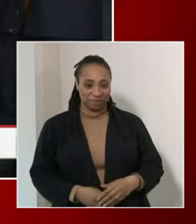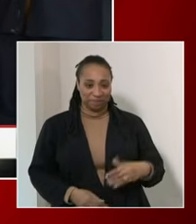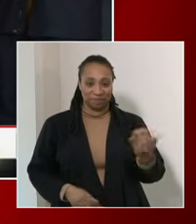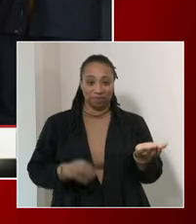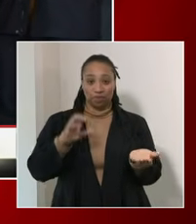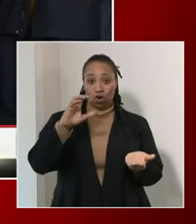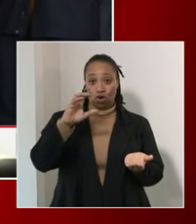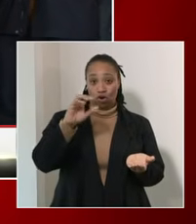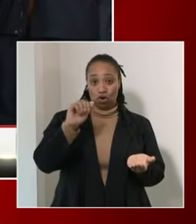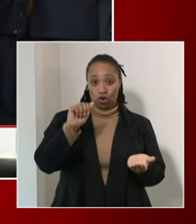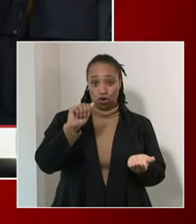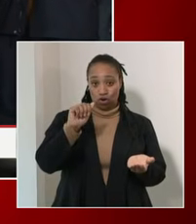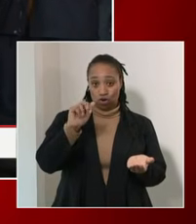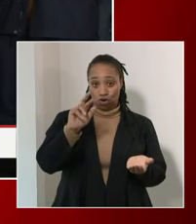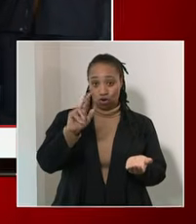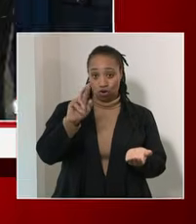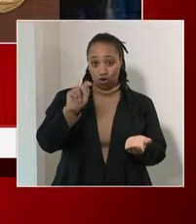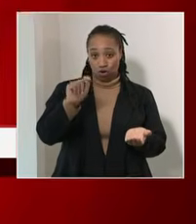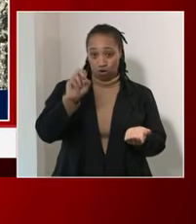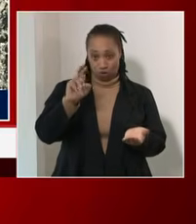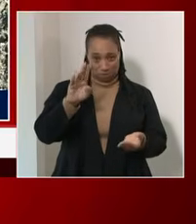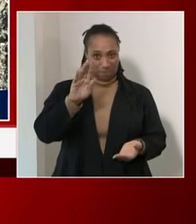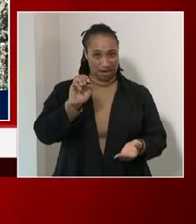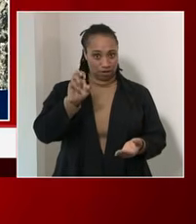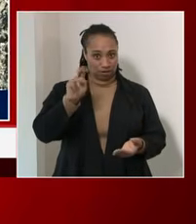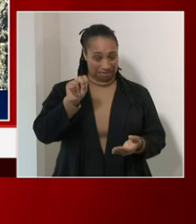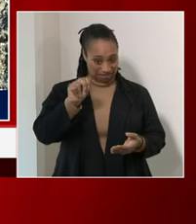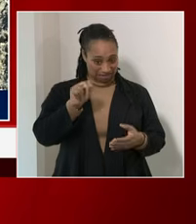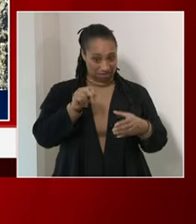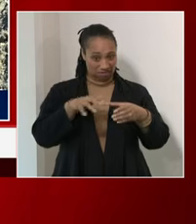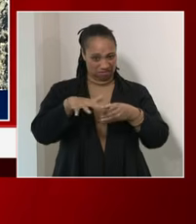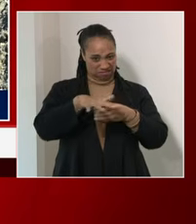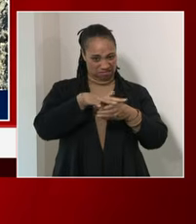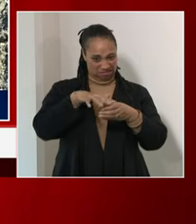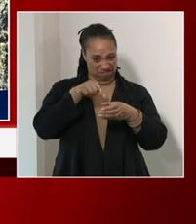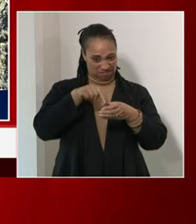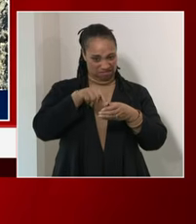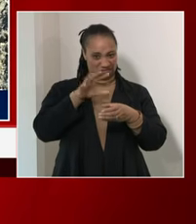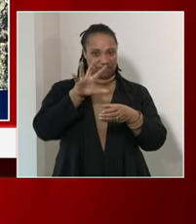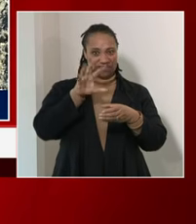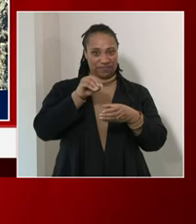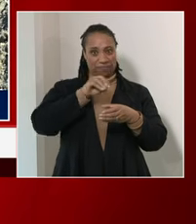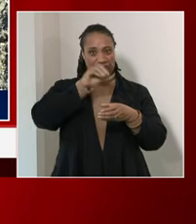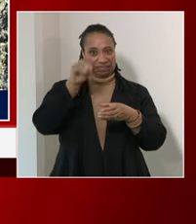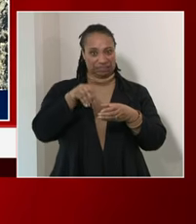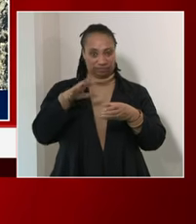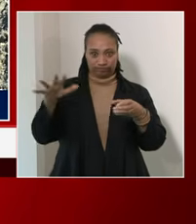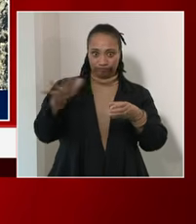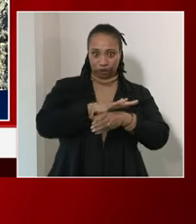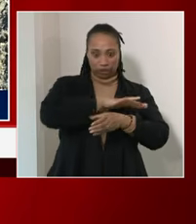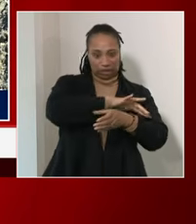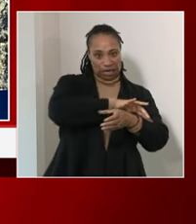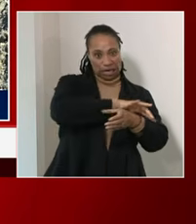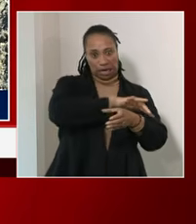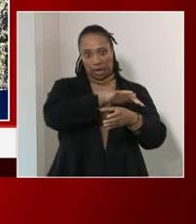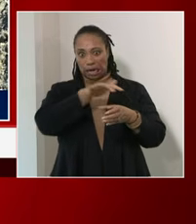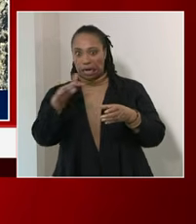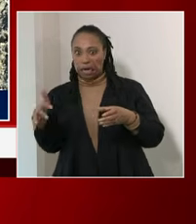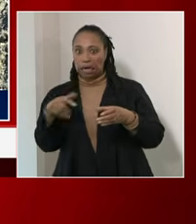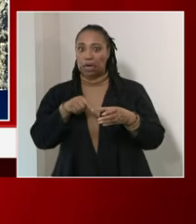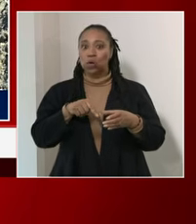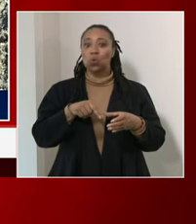about 30 trucks an hour that are coming through. So continuing that pace, we think we'll be able to use it into midday